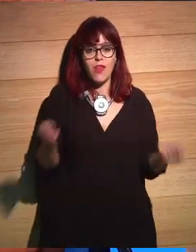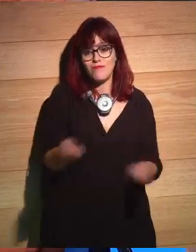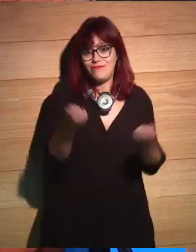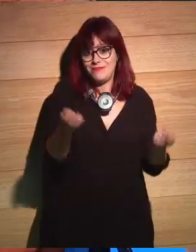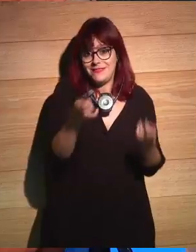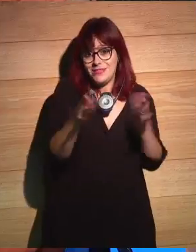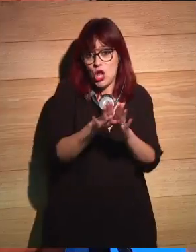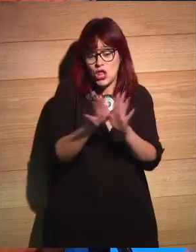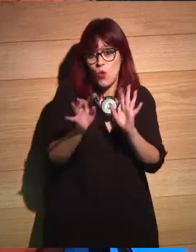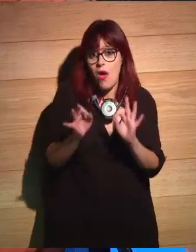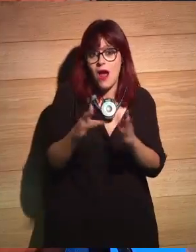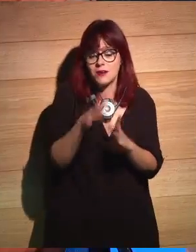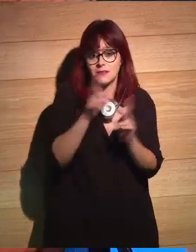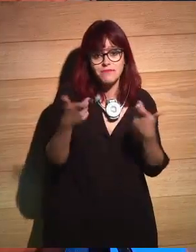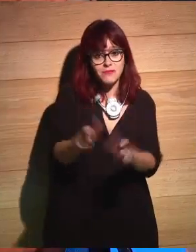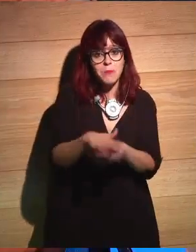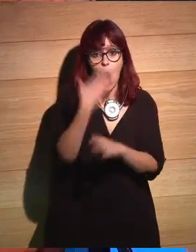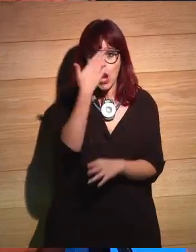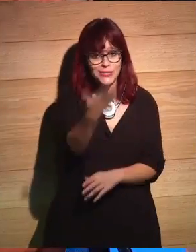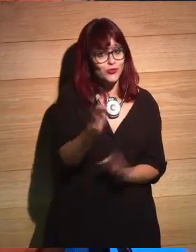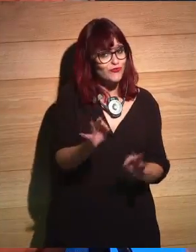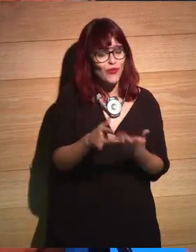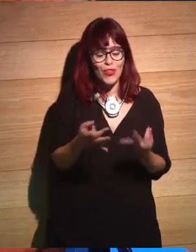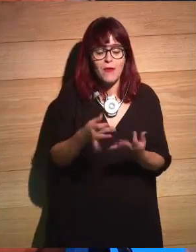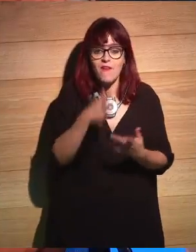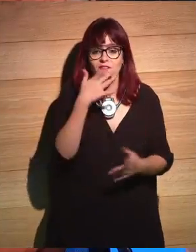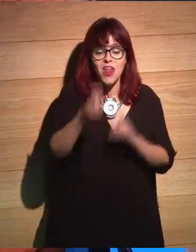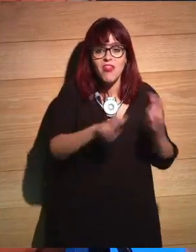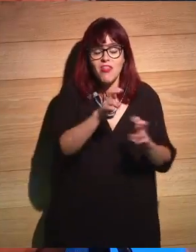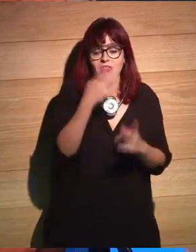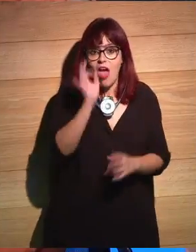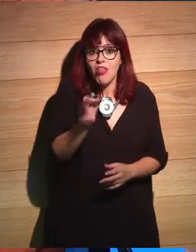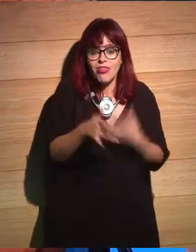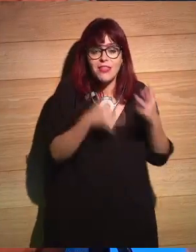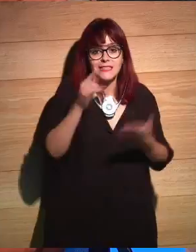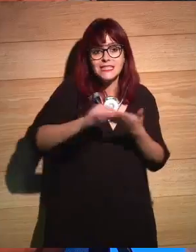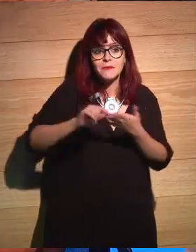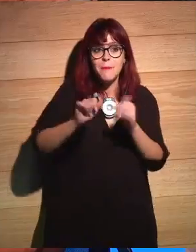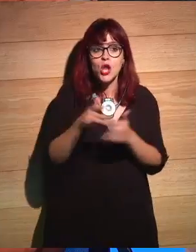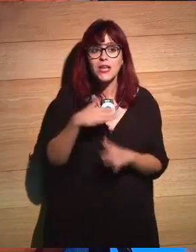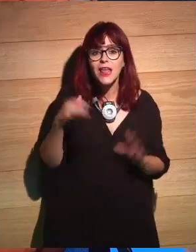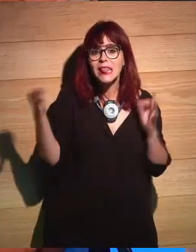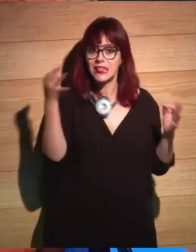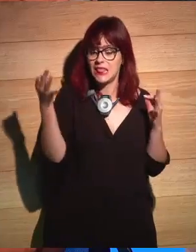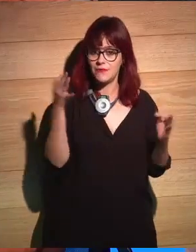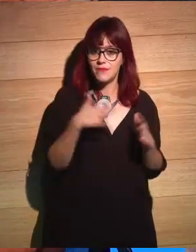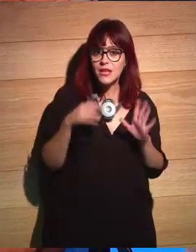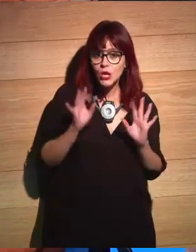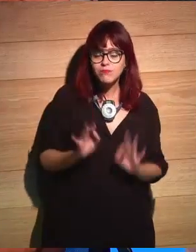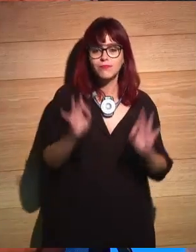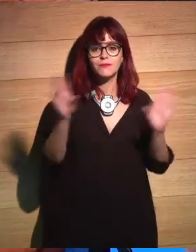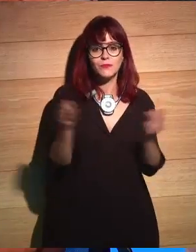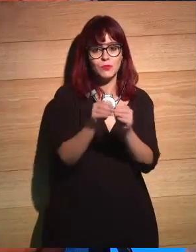to follow this call, and that's part of being honest and to find this truth in your